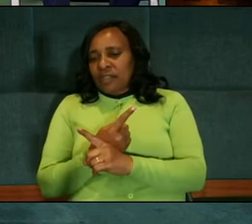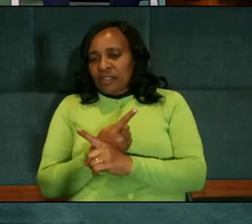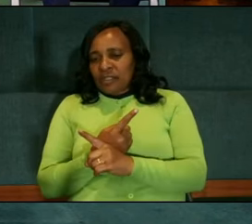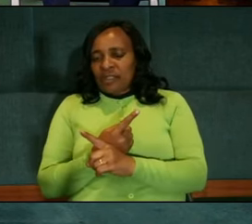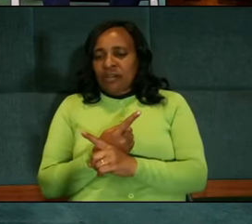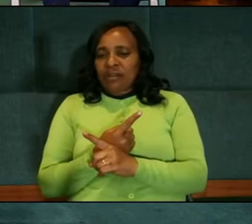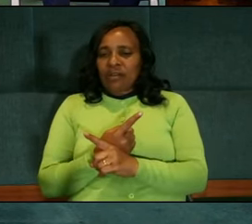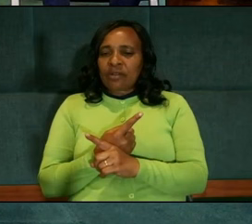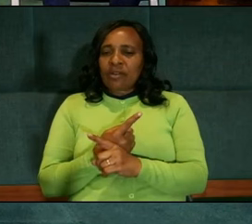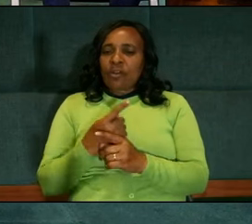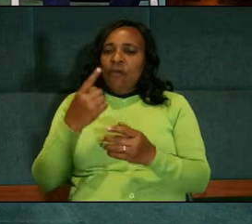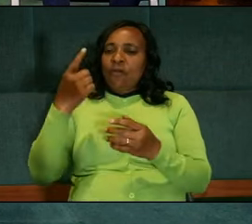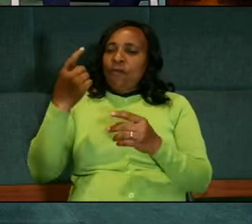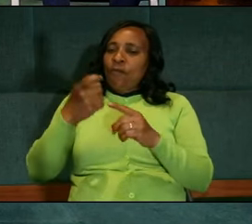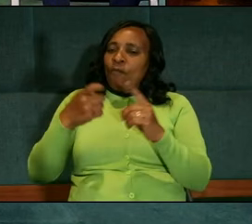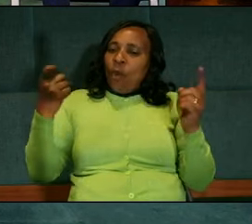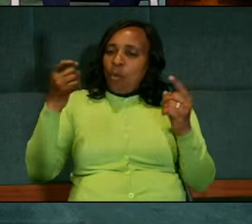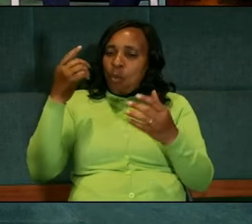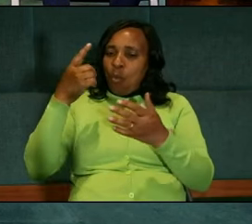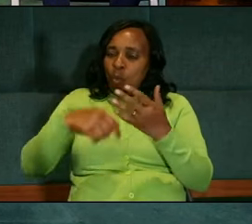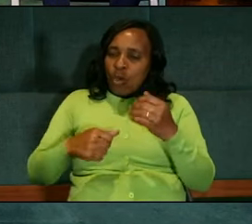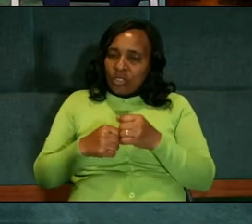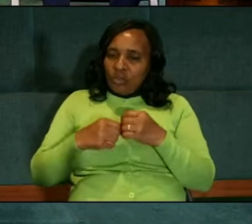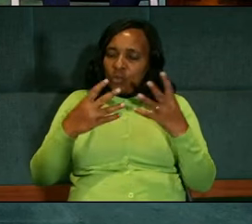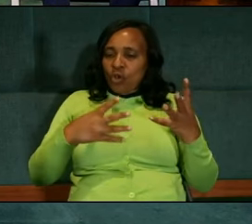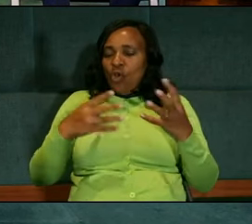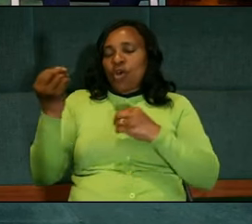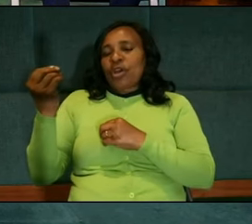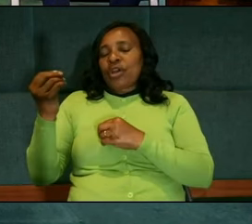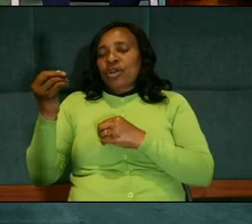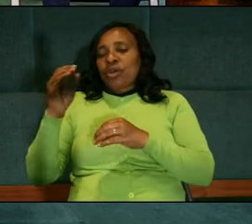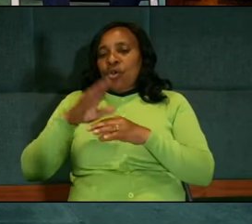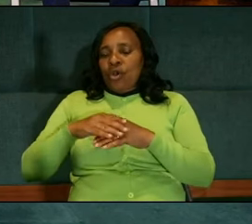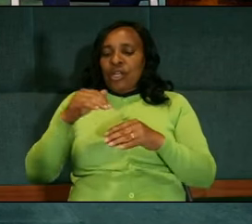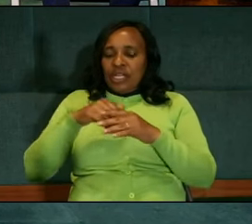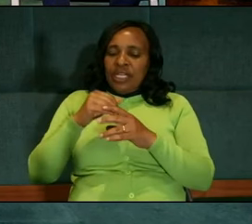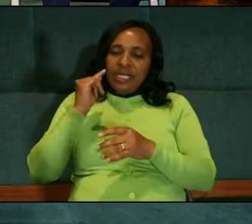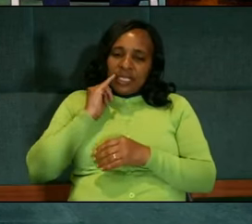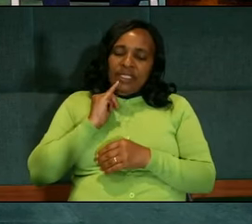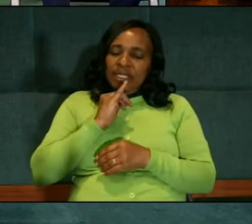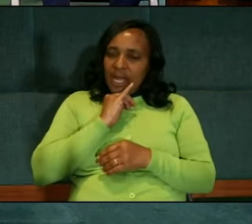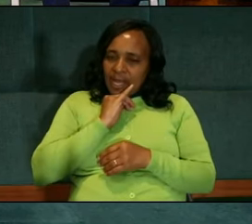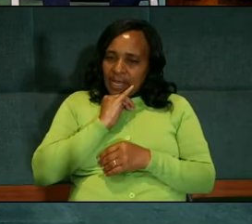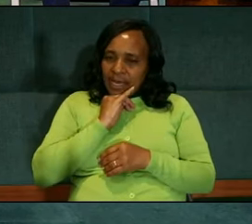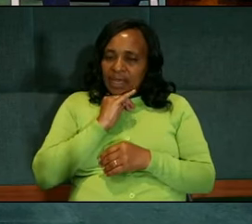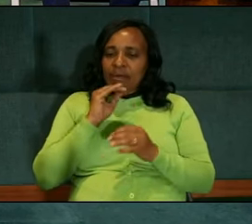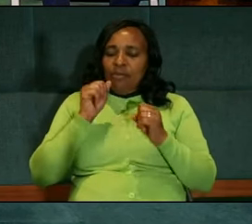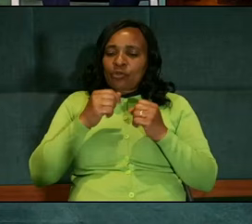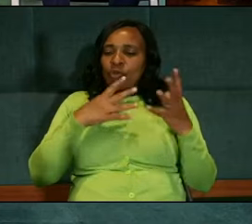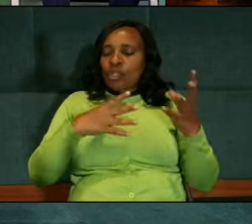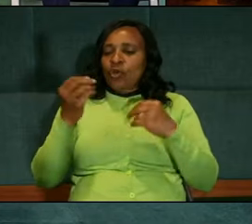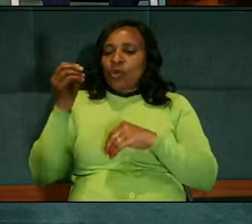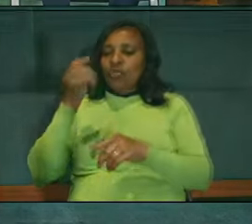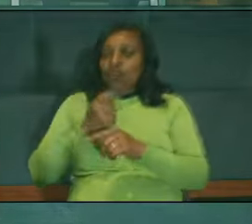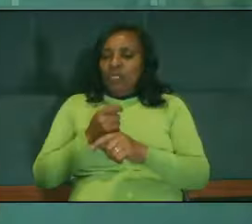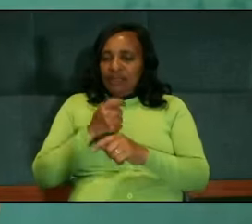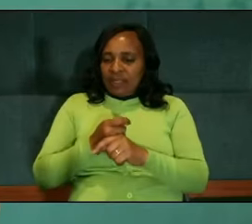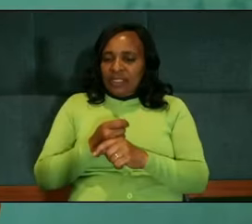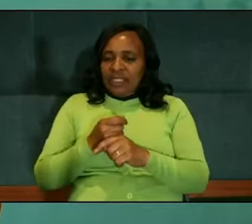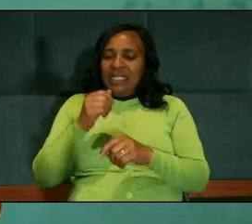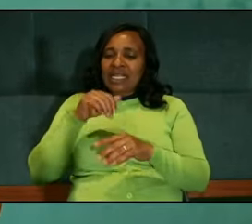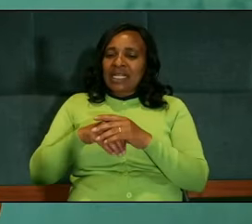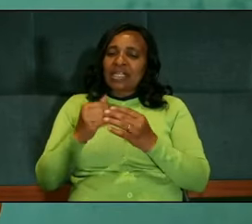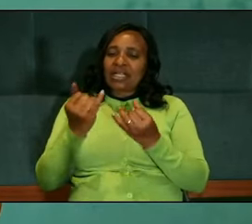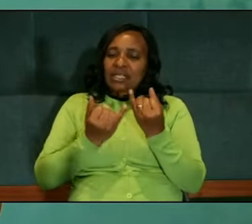from what was going on back in Israel, because they would go to the temple during Sabbaths and